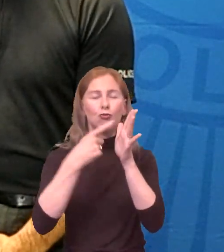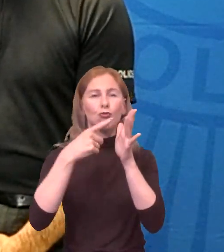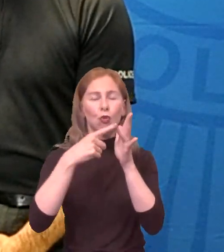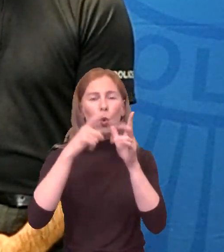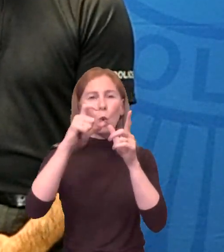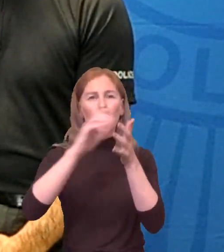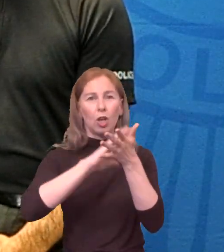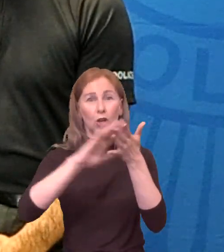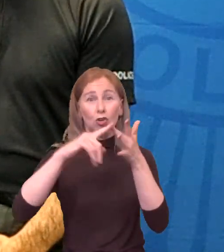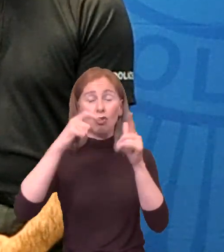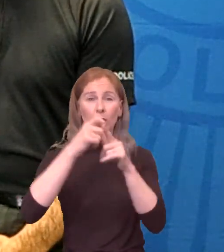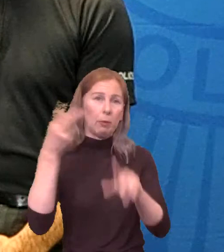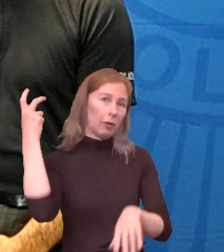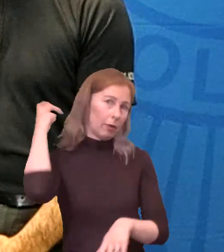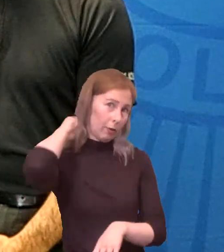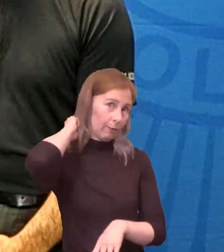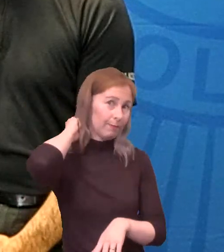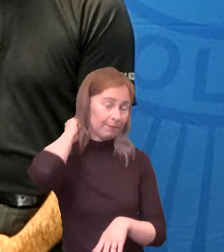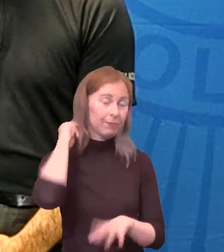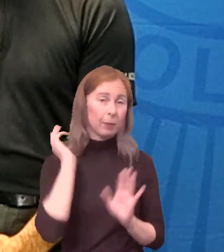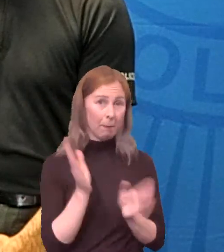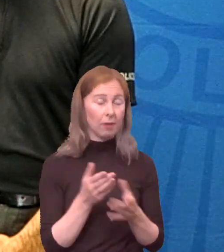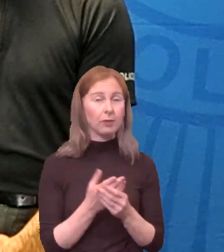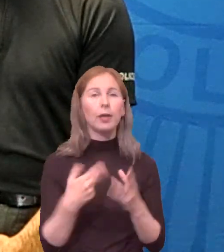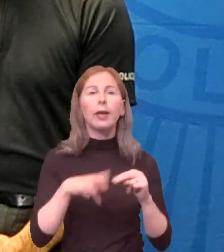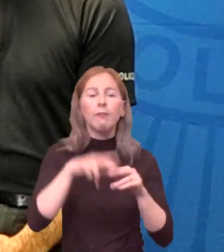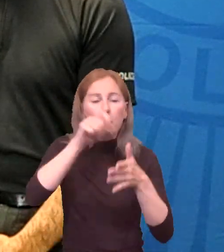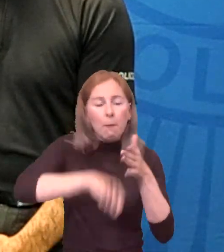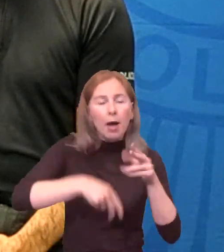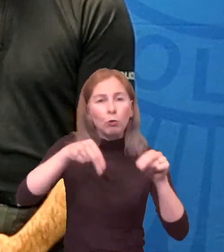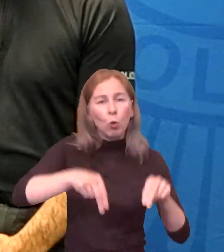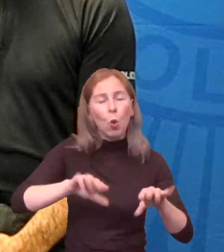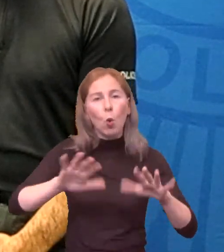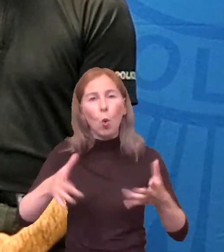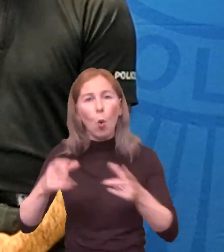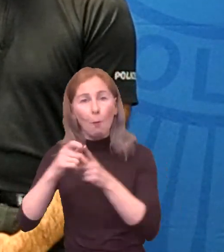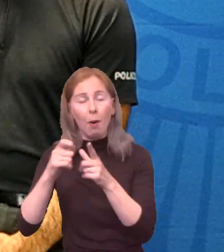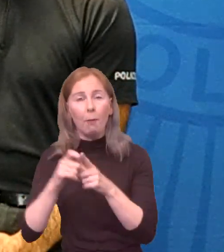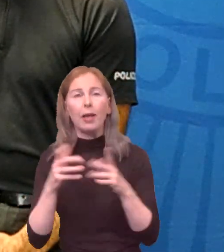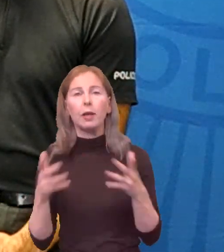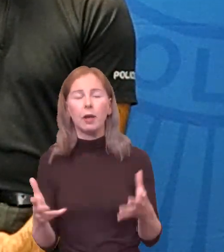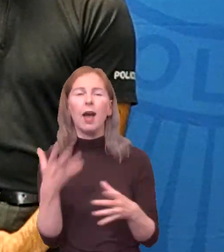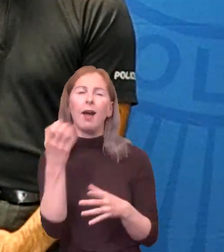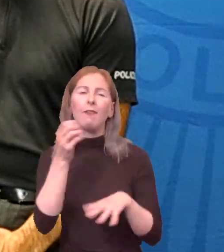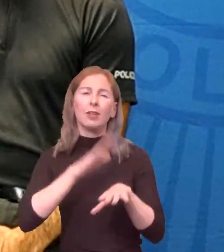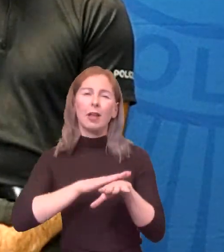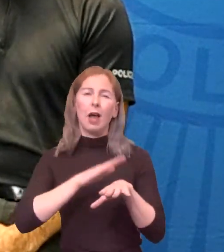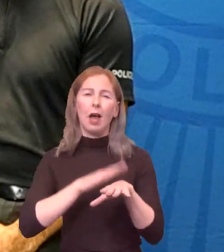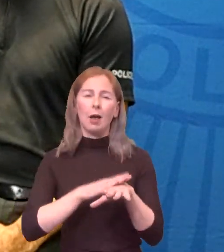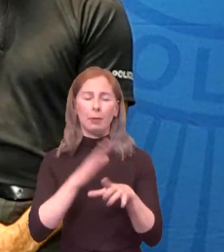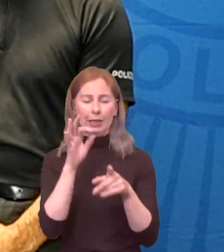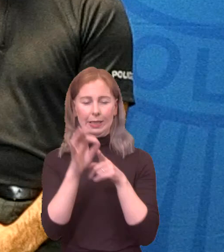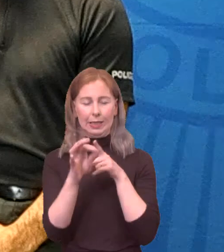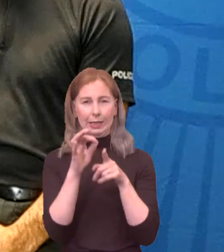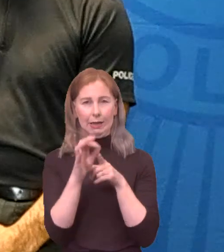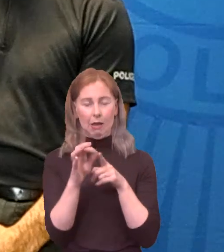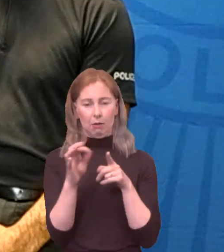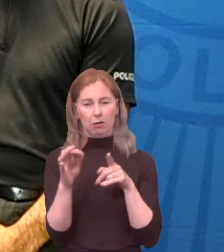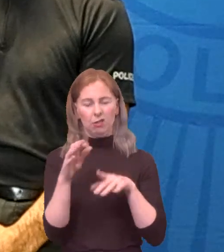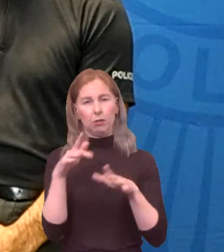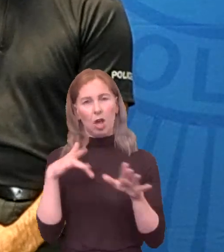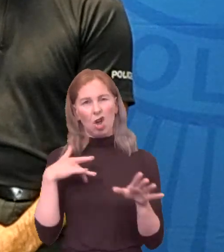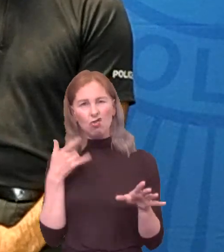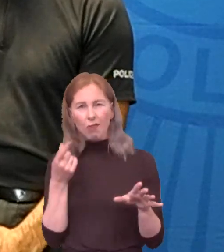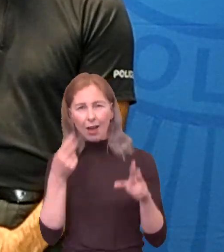dog or a puppy, if you have a certain amount of time to change the microchip details, it's really